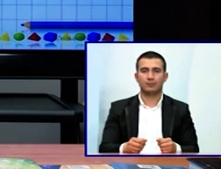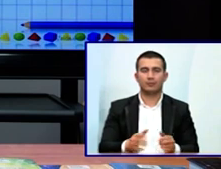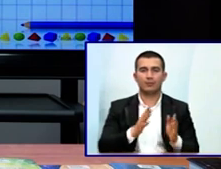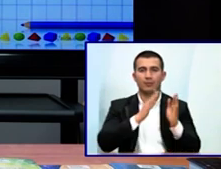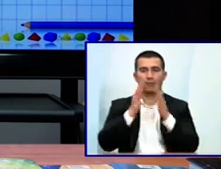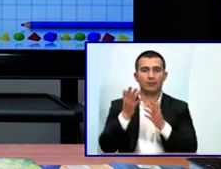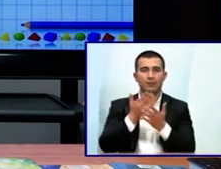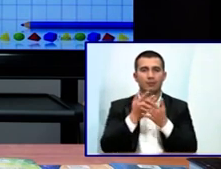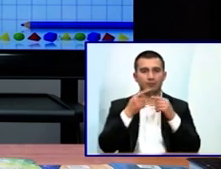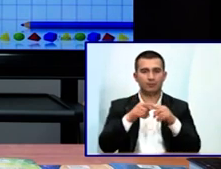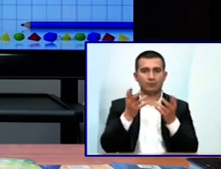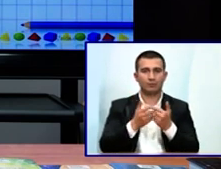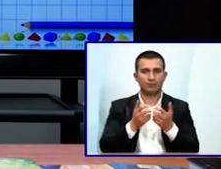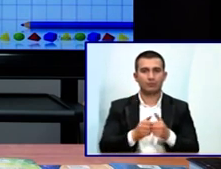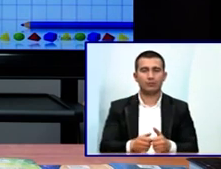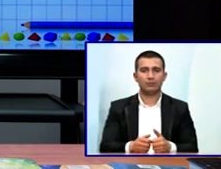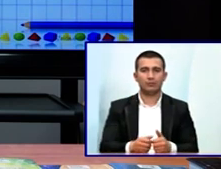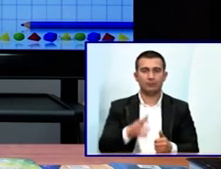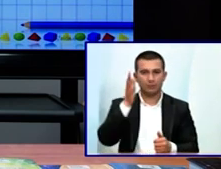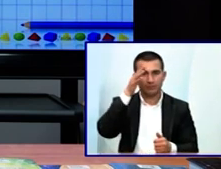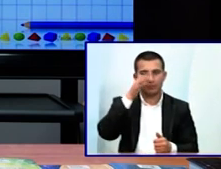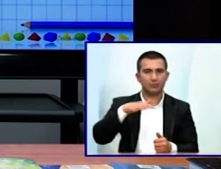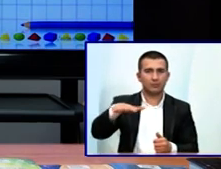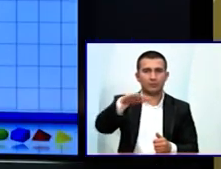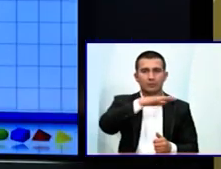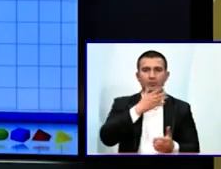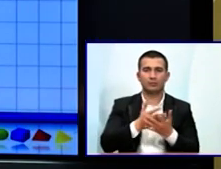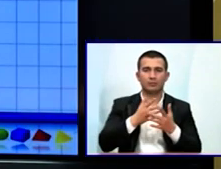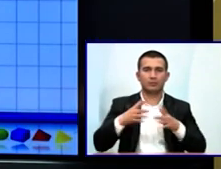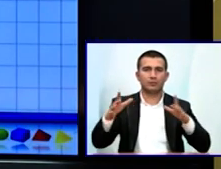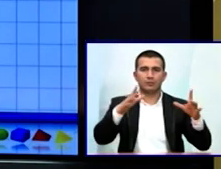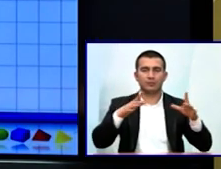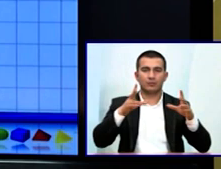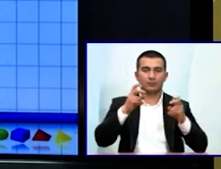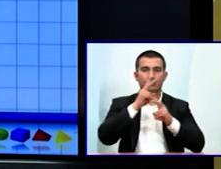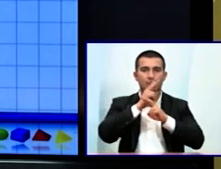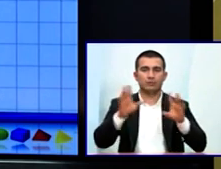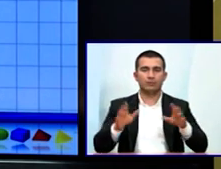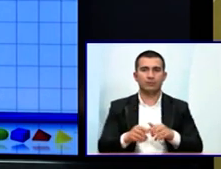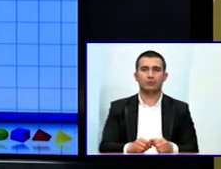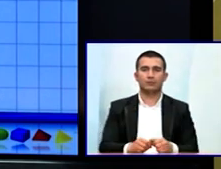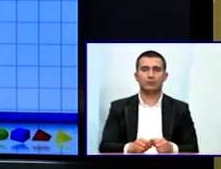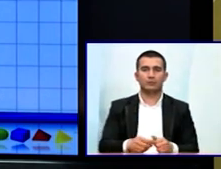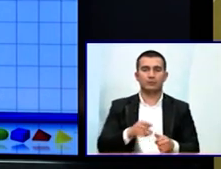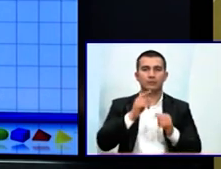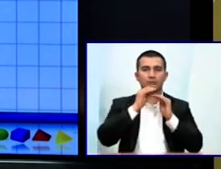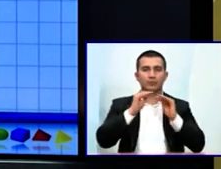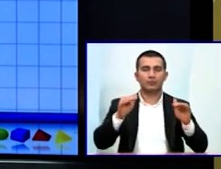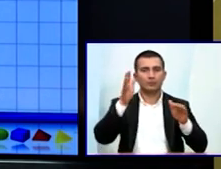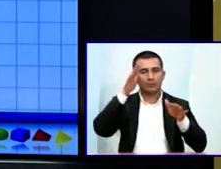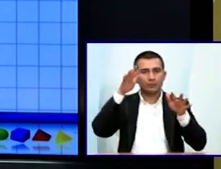Keyingi masalamiz. Okeanlar yuzasini doiraviy diagrammada ko'rsatish. Tinch okean